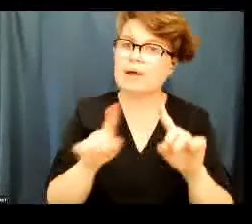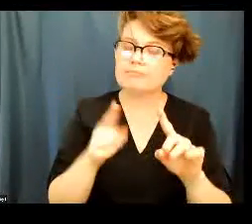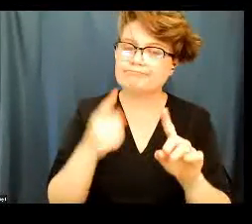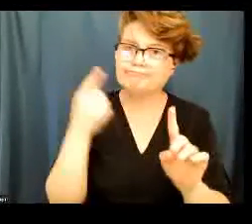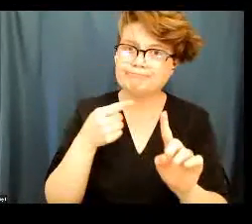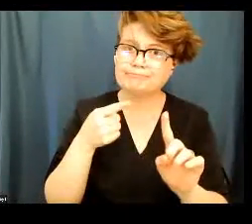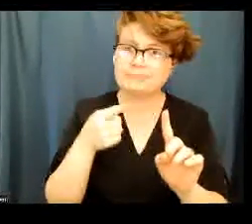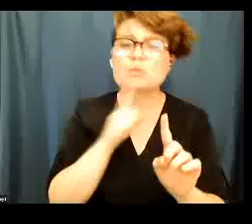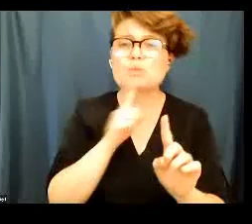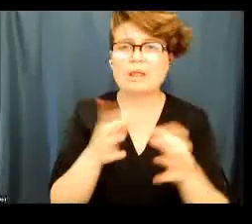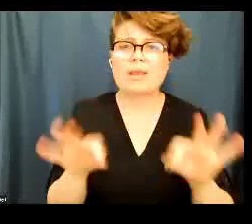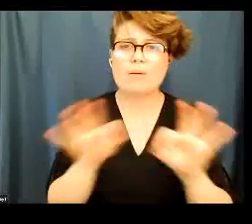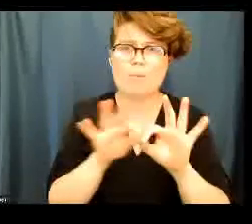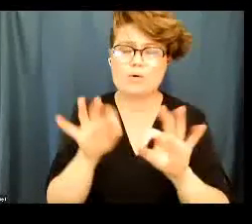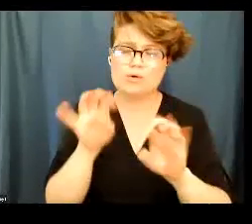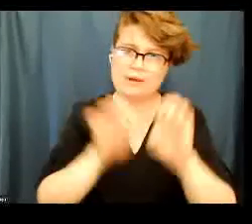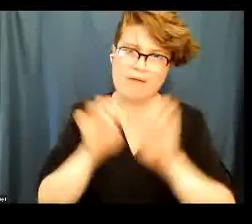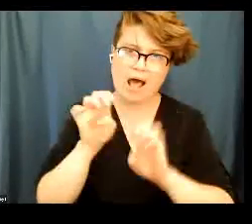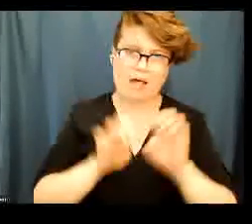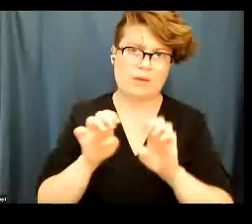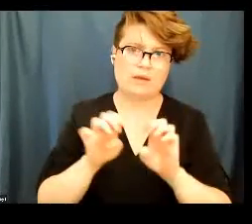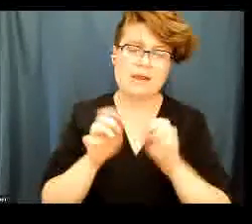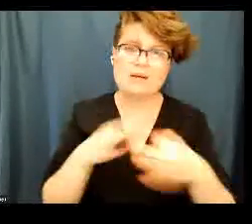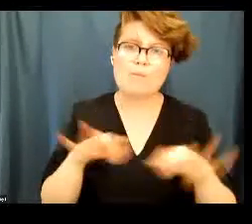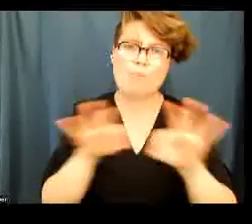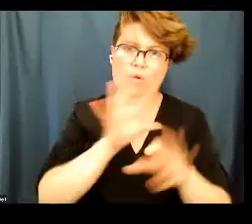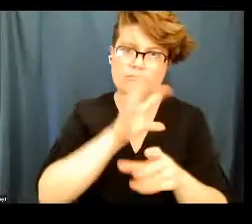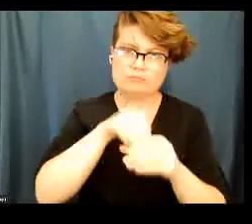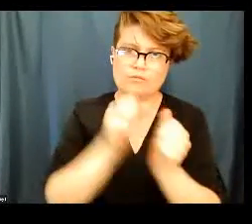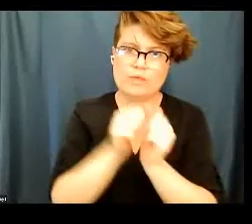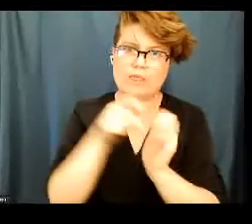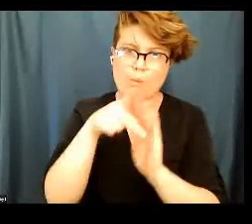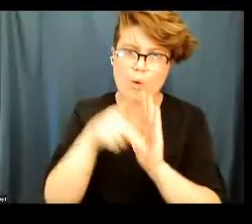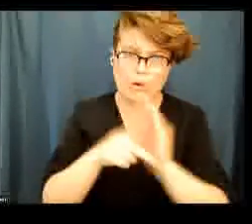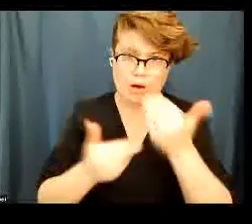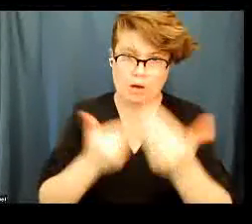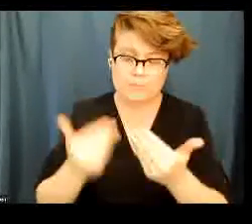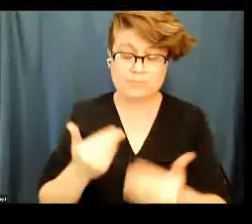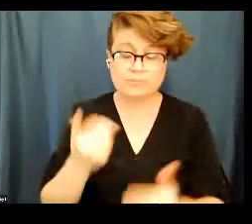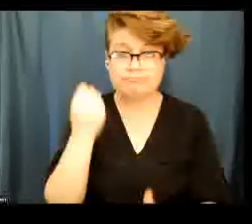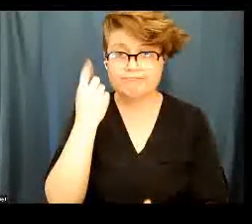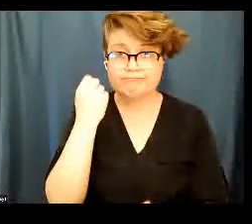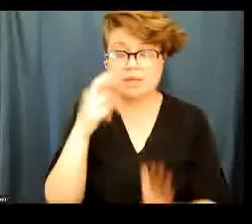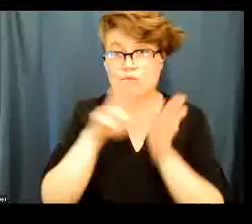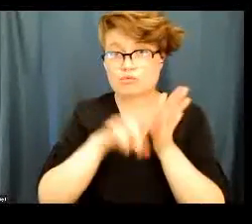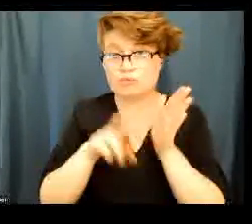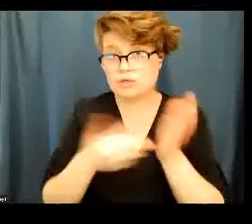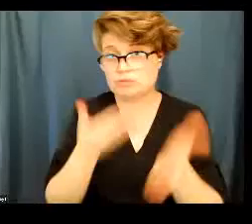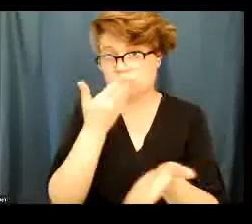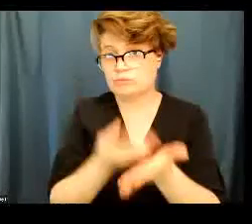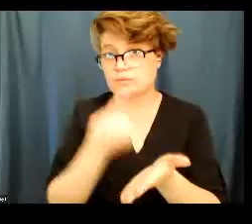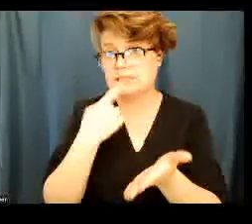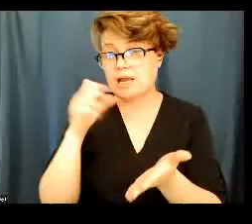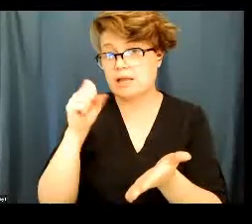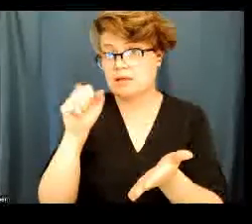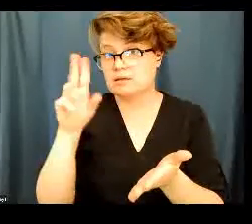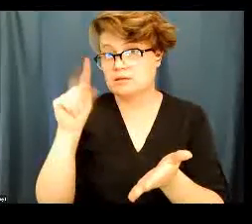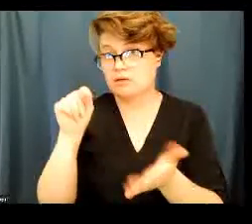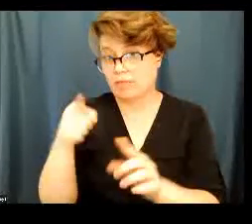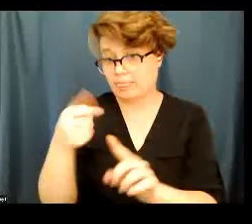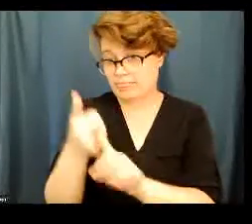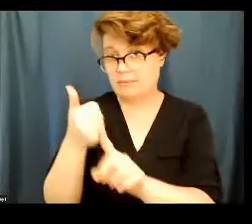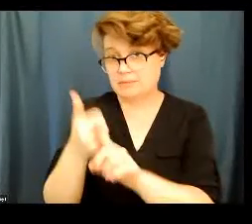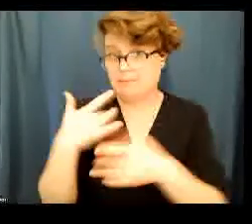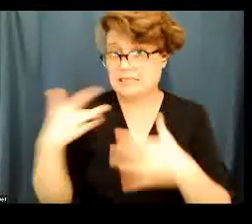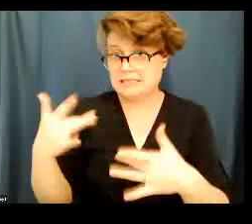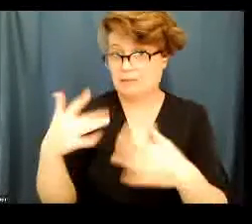it's important to have this in your protocol because we know the research shows that SARTs that evaluate themselves often have better